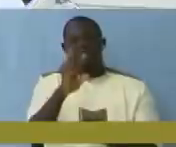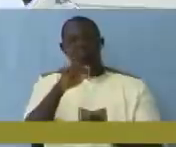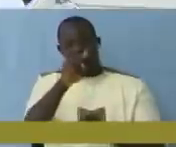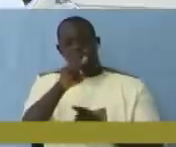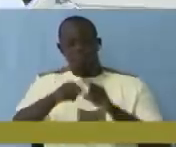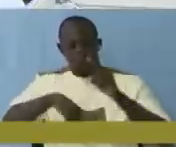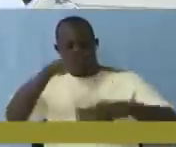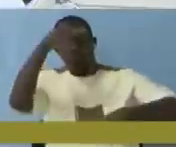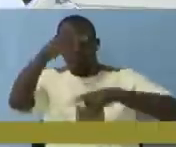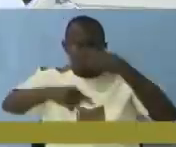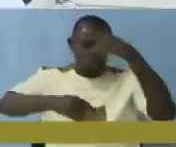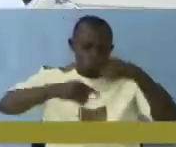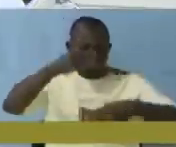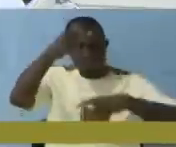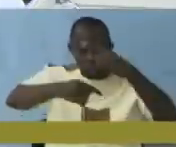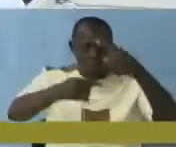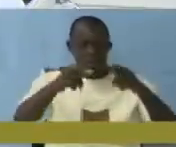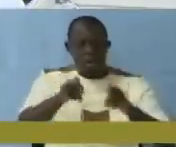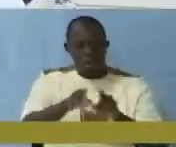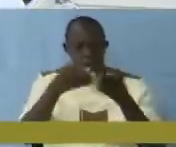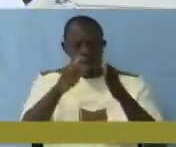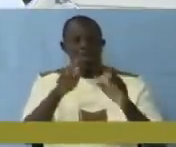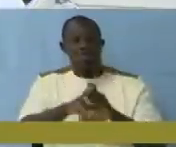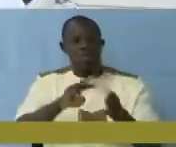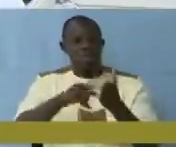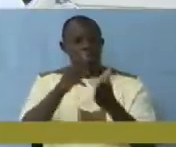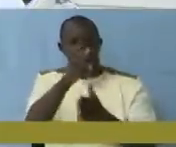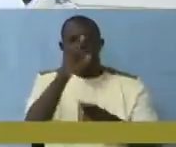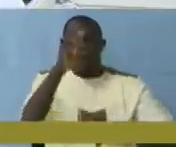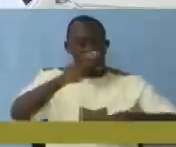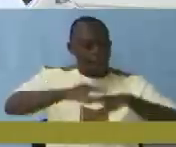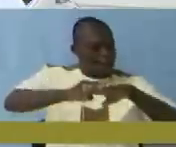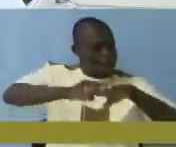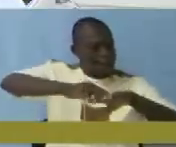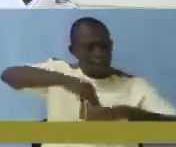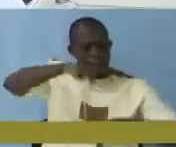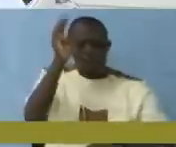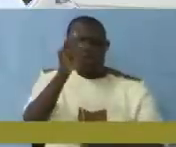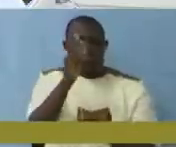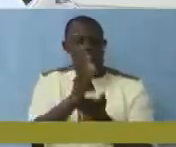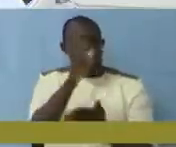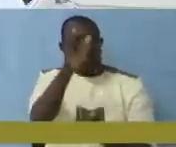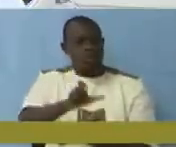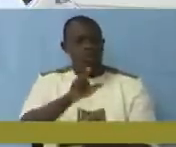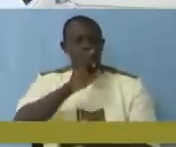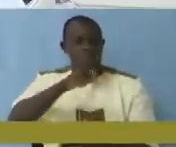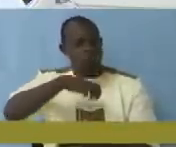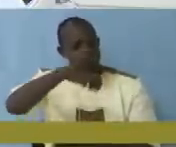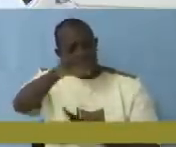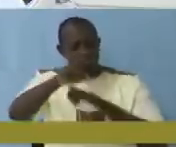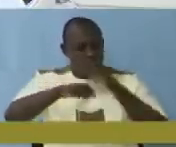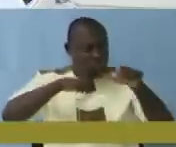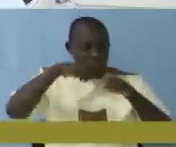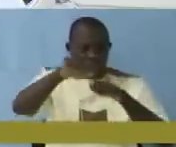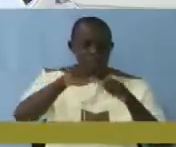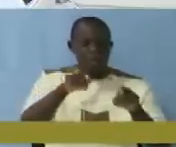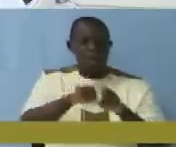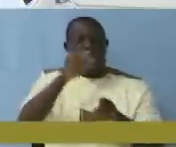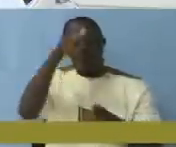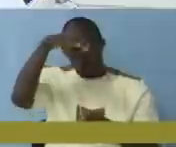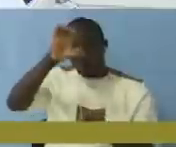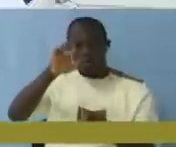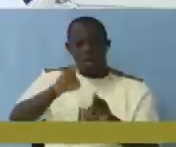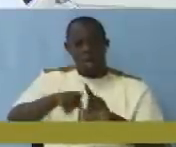continue at this rate, you would be the most misleading witness to appear before the commission on the issue of the functioning of the NIA.